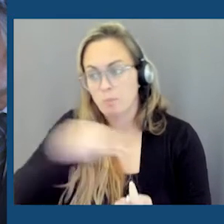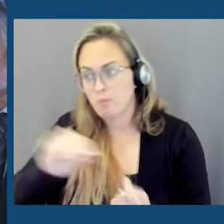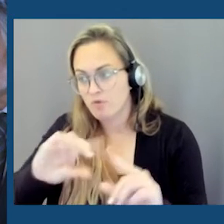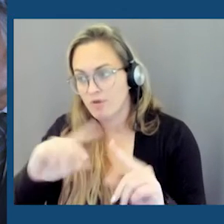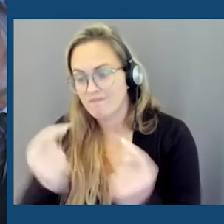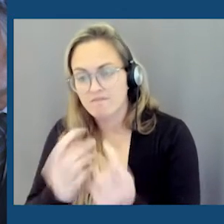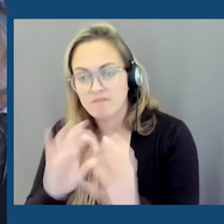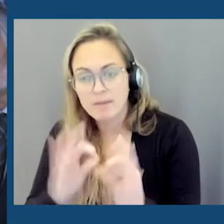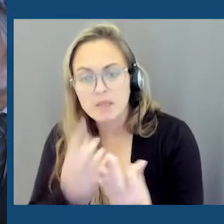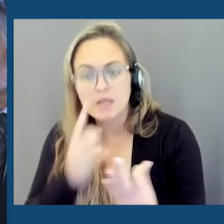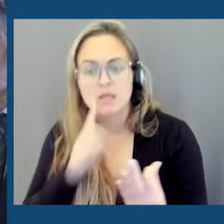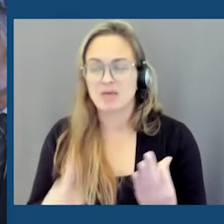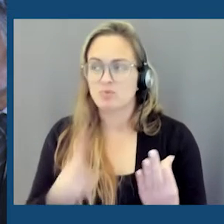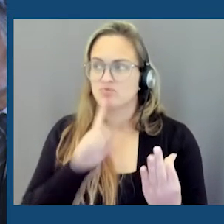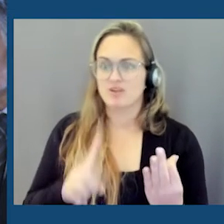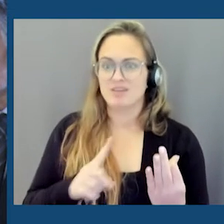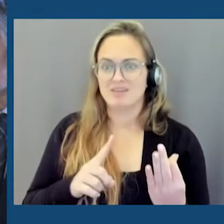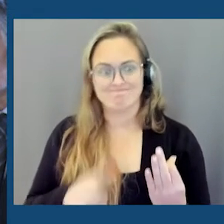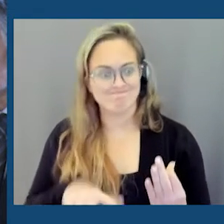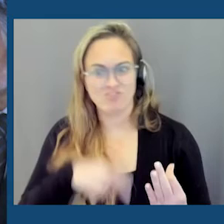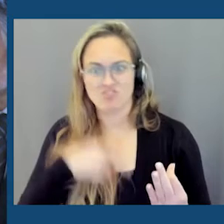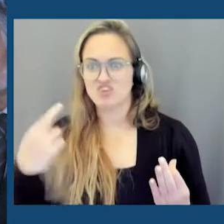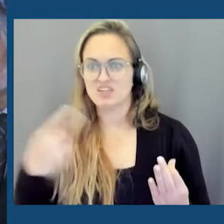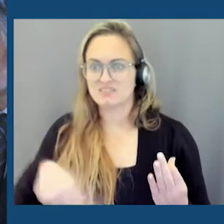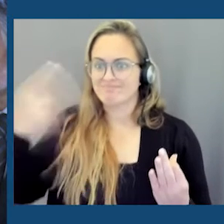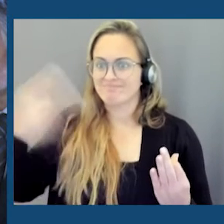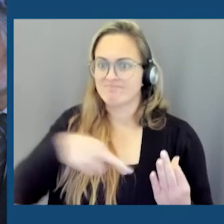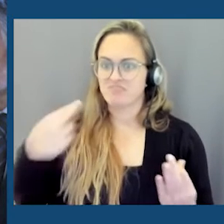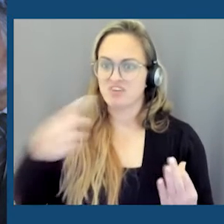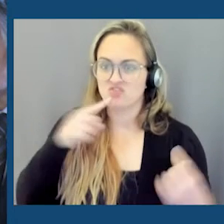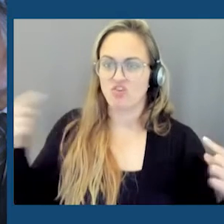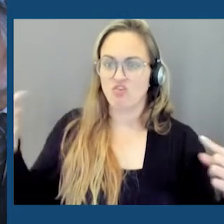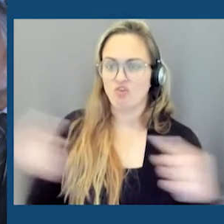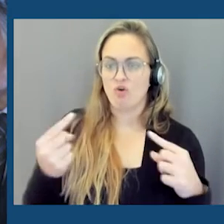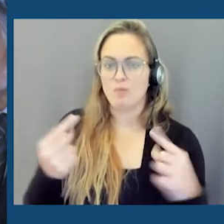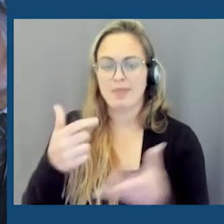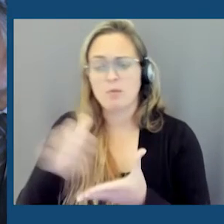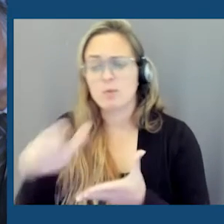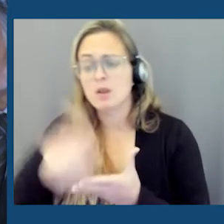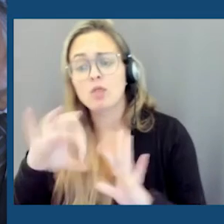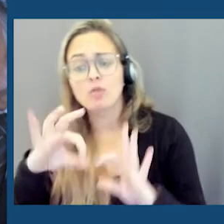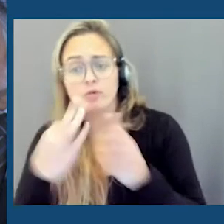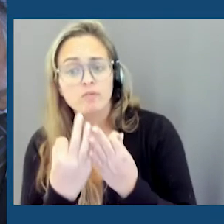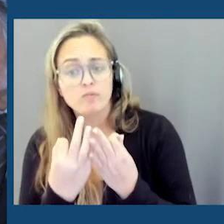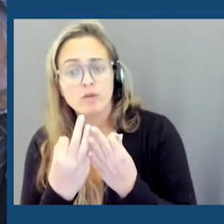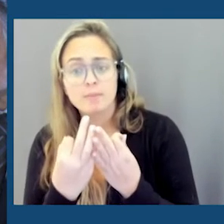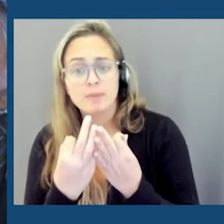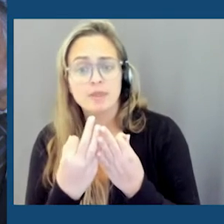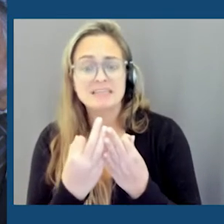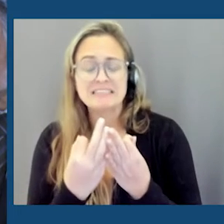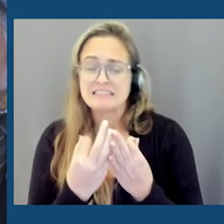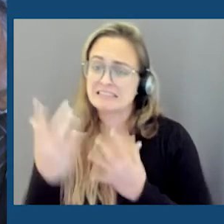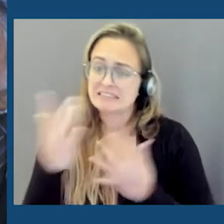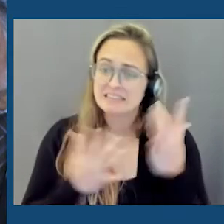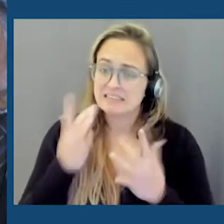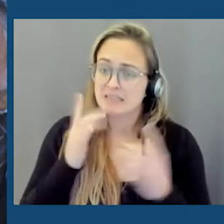at risk of serious harm, and that same team also helped another family navigate and secure much-needed